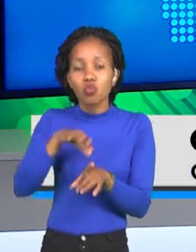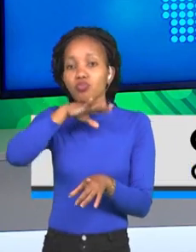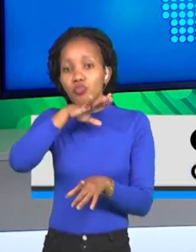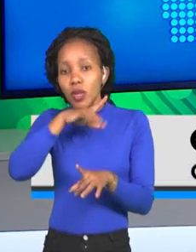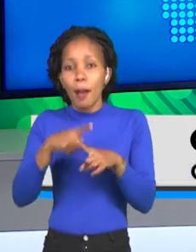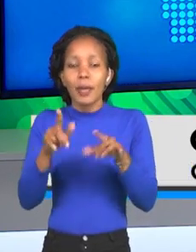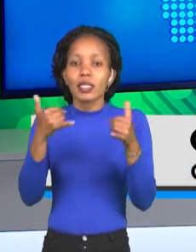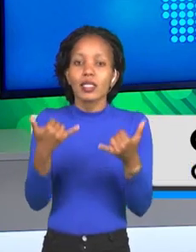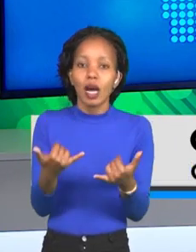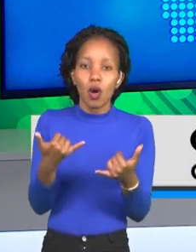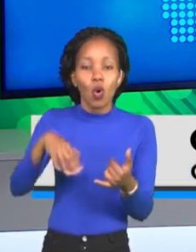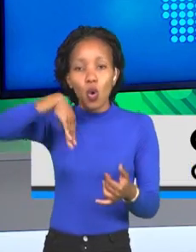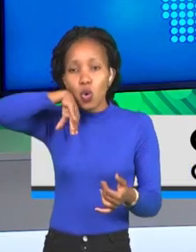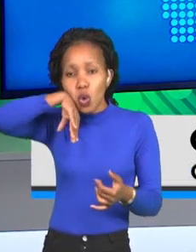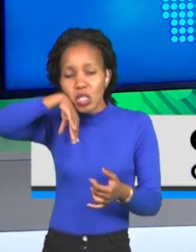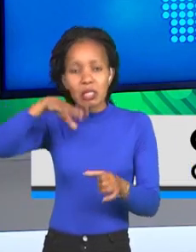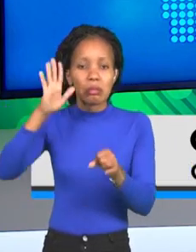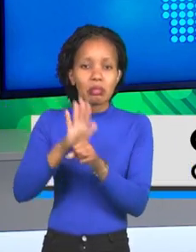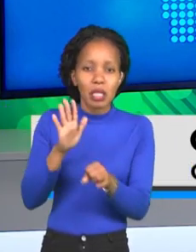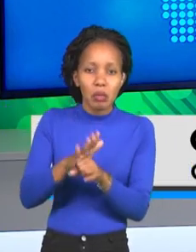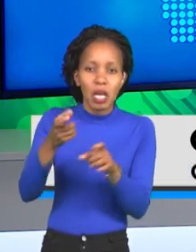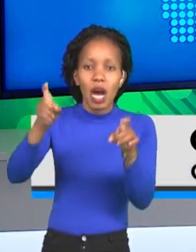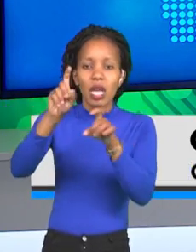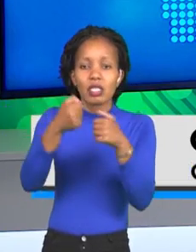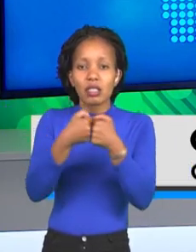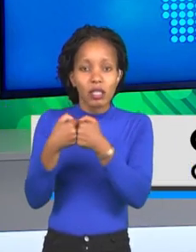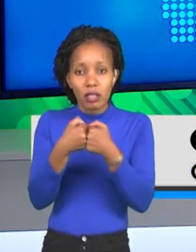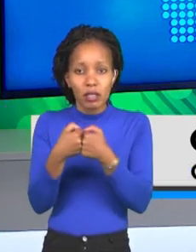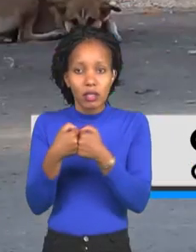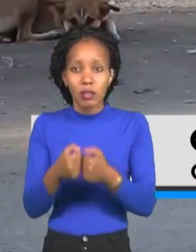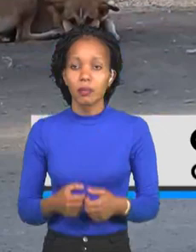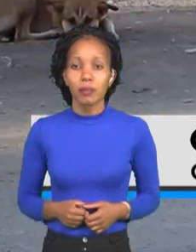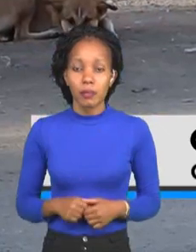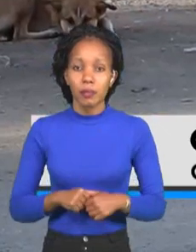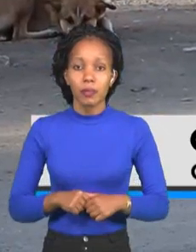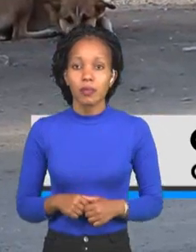now packs of stray dogs are adding to the city's challenges.